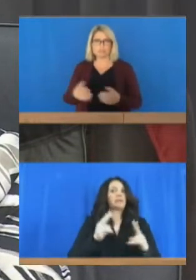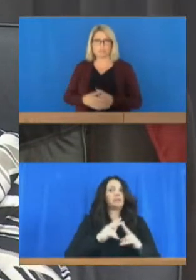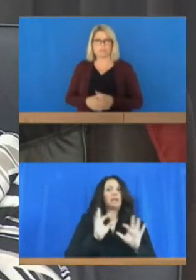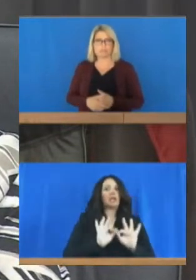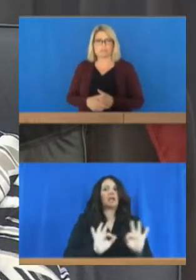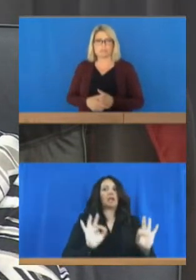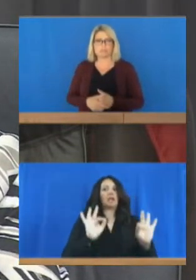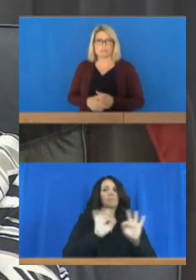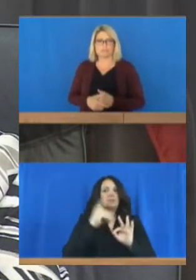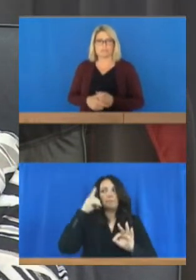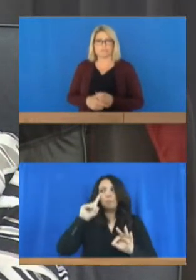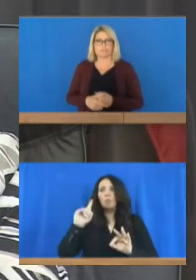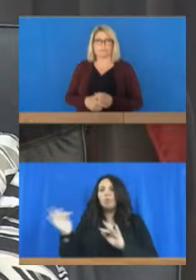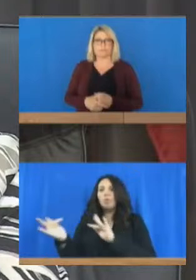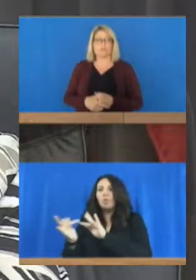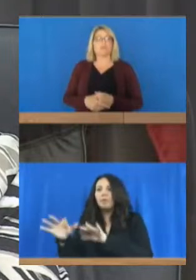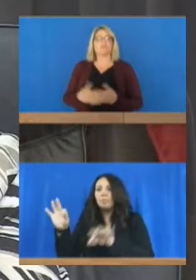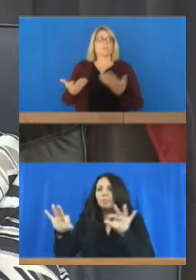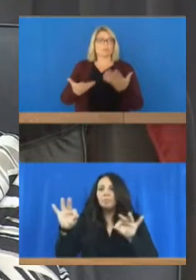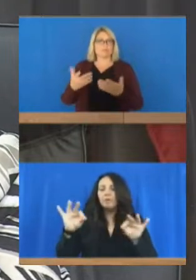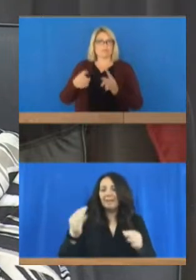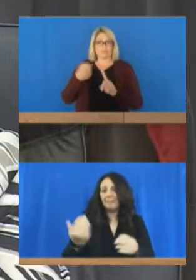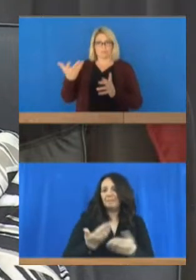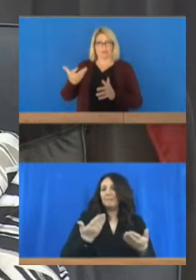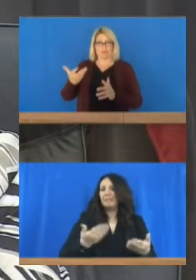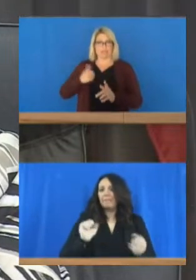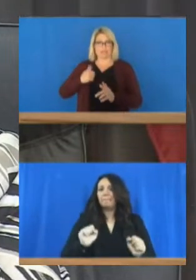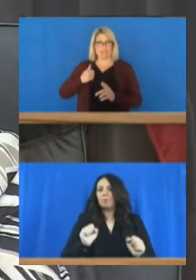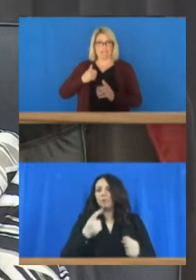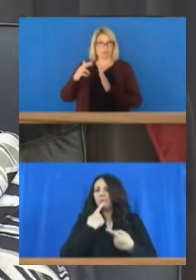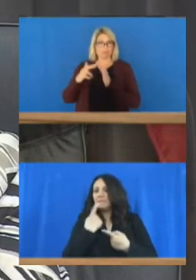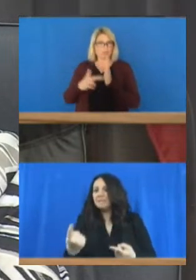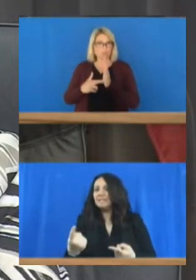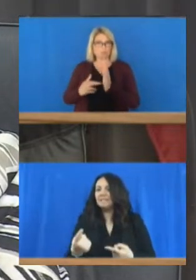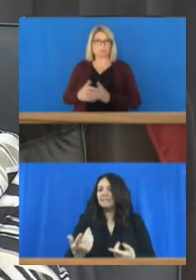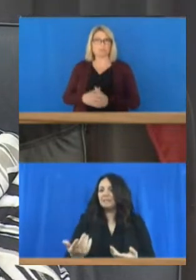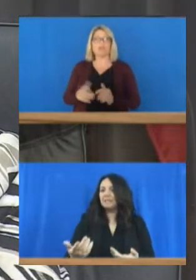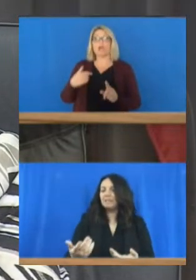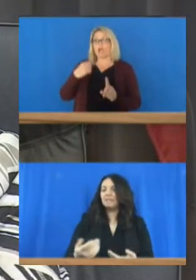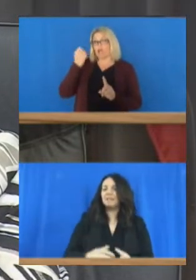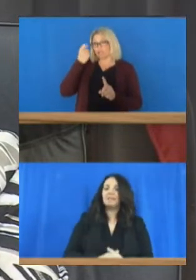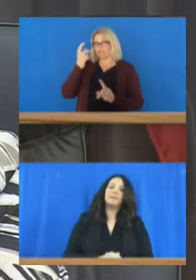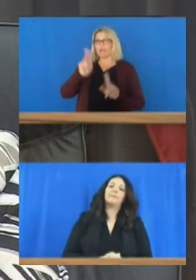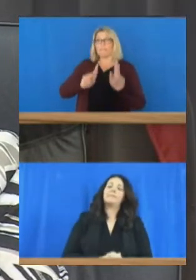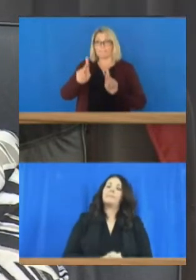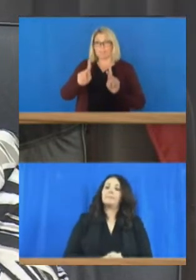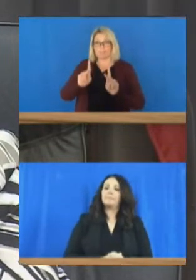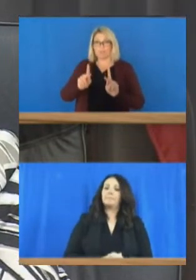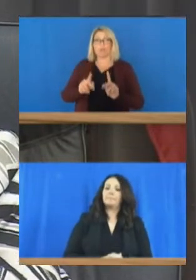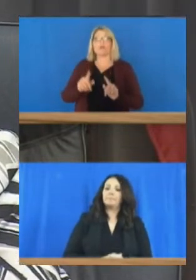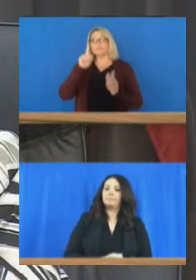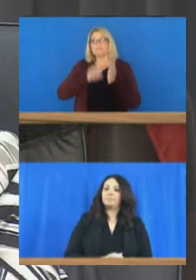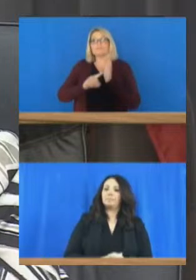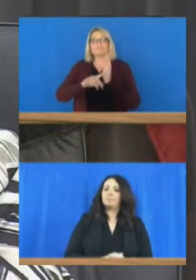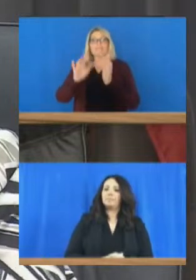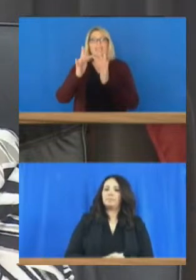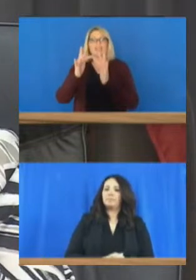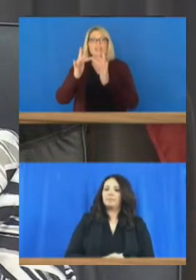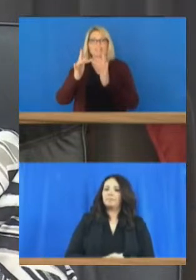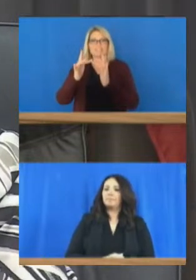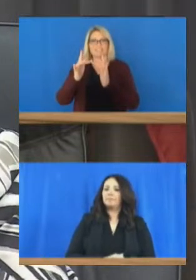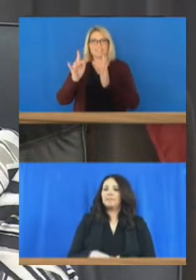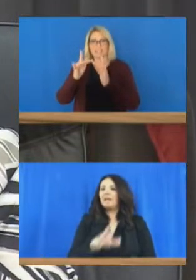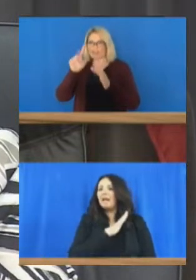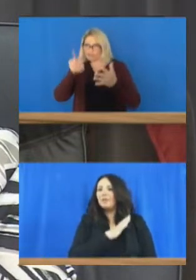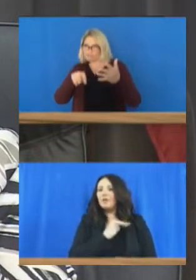approach from the rest of Canada. Well, the Atlantic provinces have, and so I would caution anyone who is reading that information to take it with a grain of salt